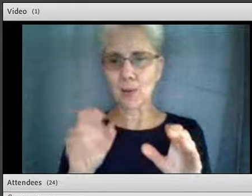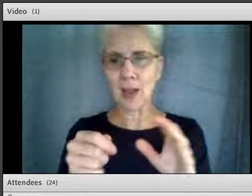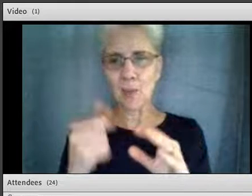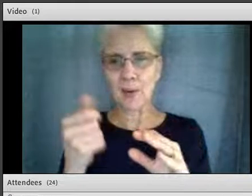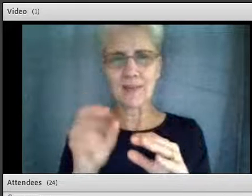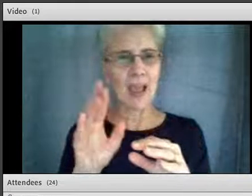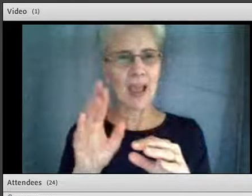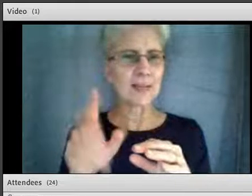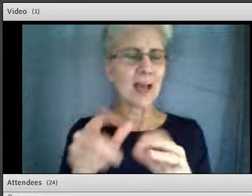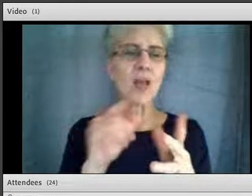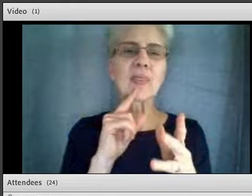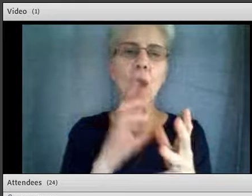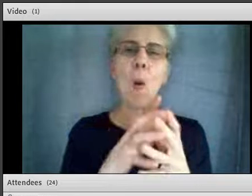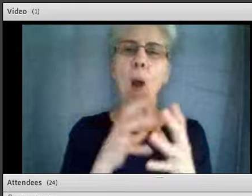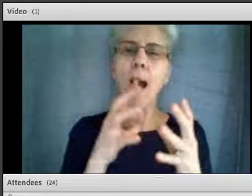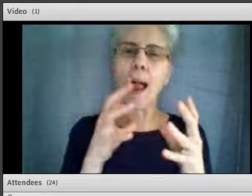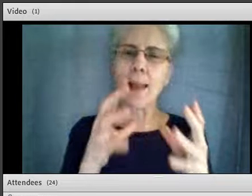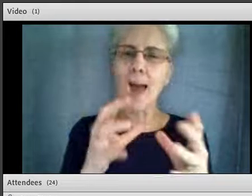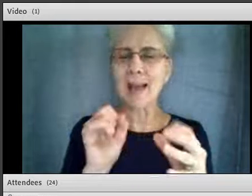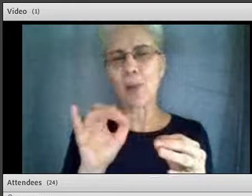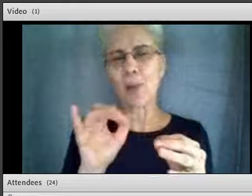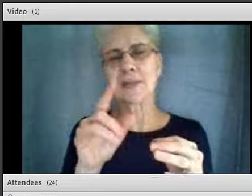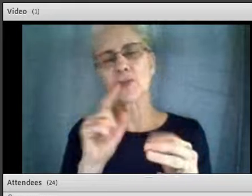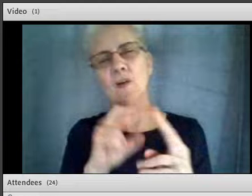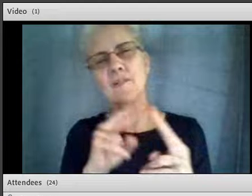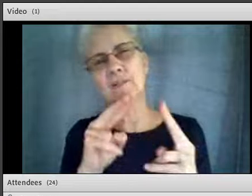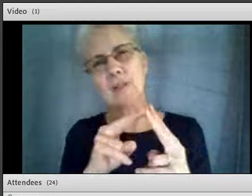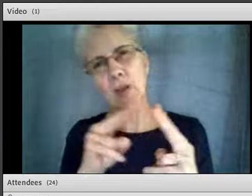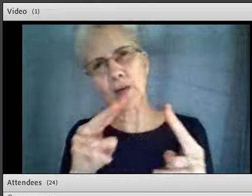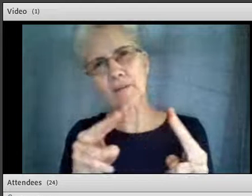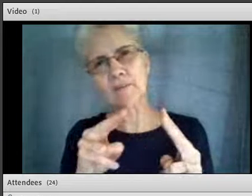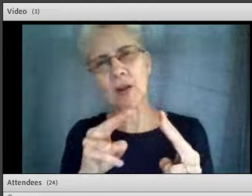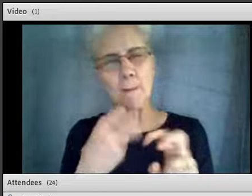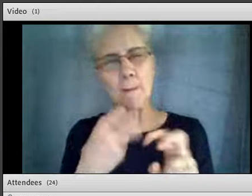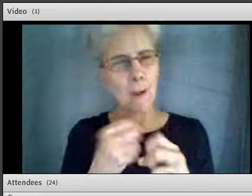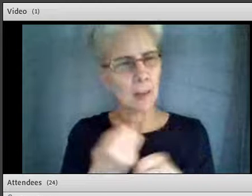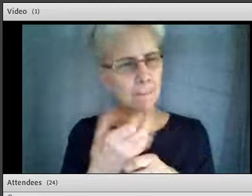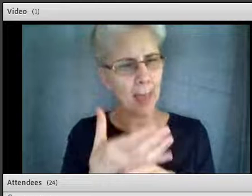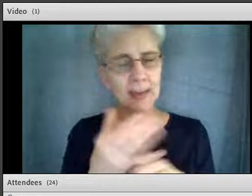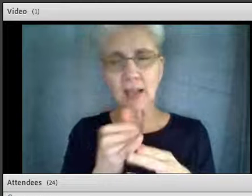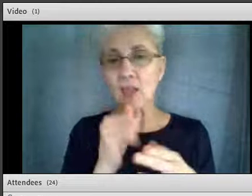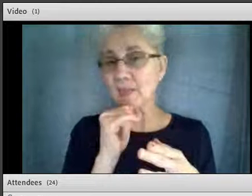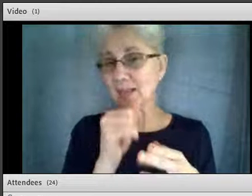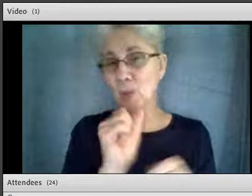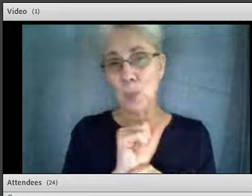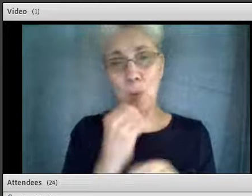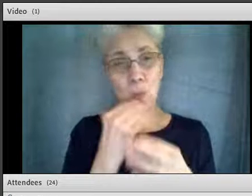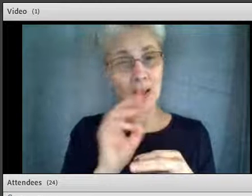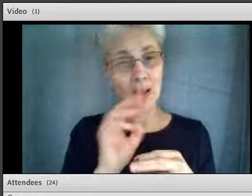are very, very problematic. First of all, they don't work well on mobile often.